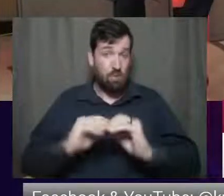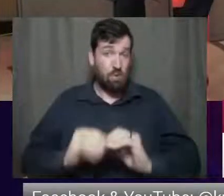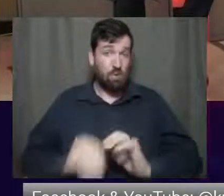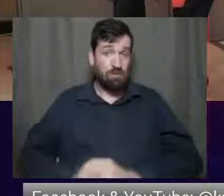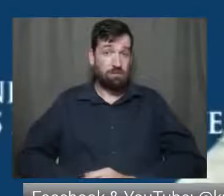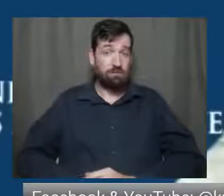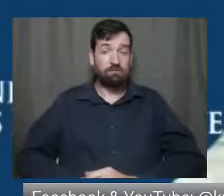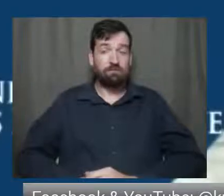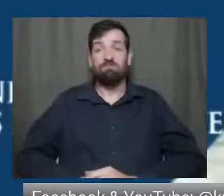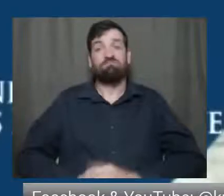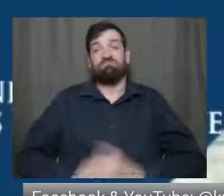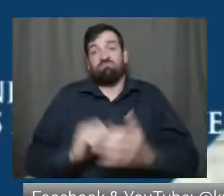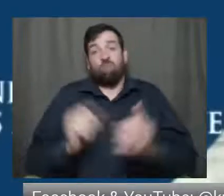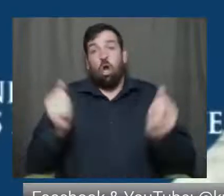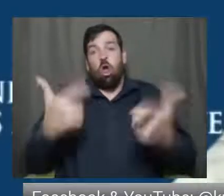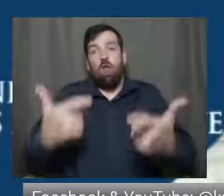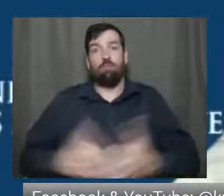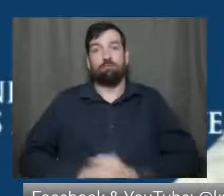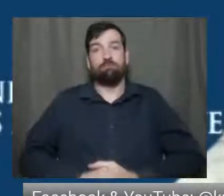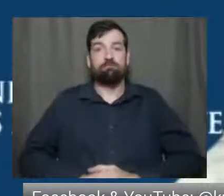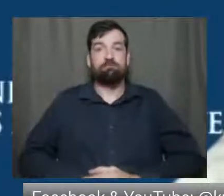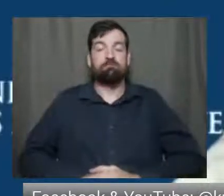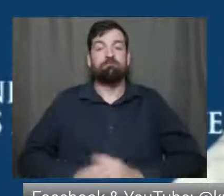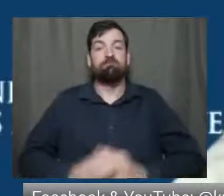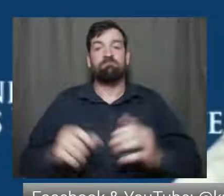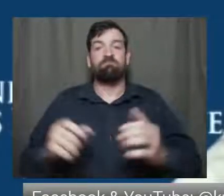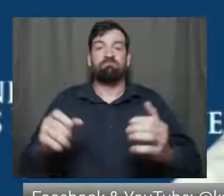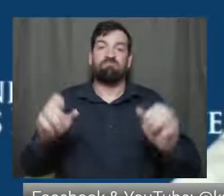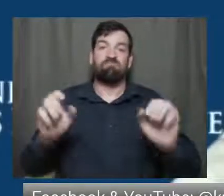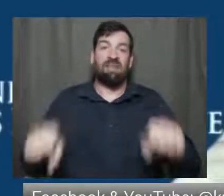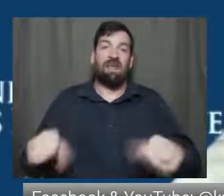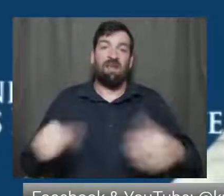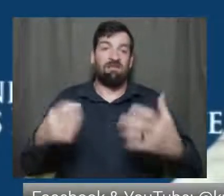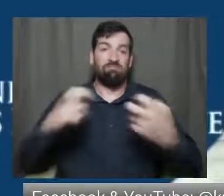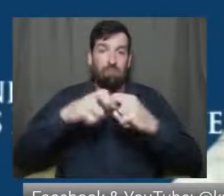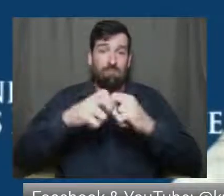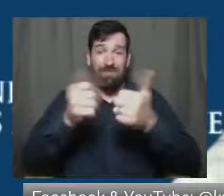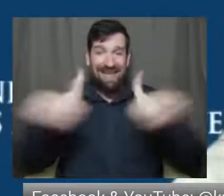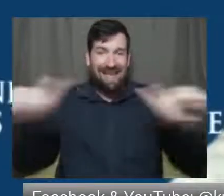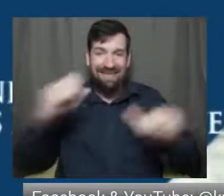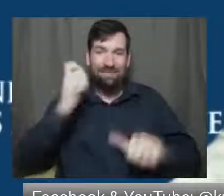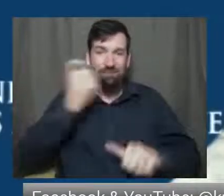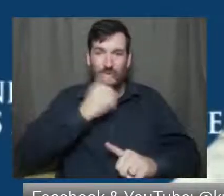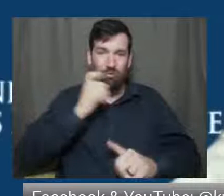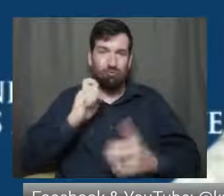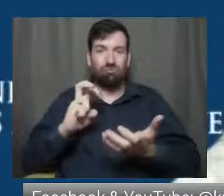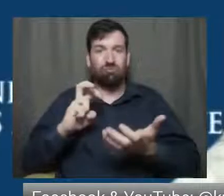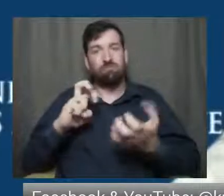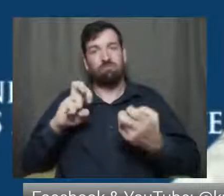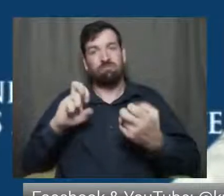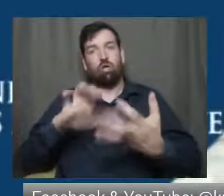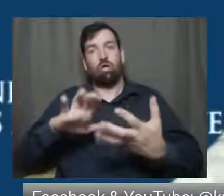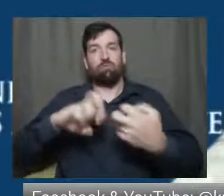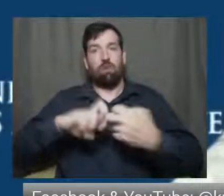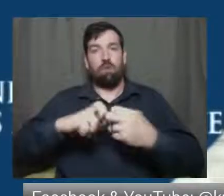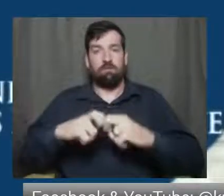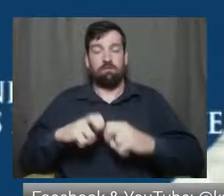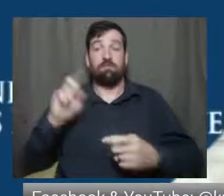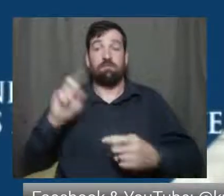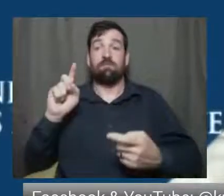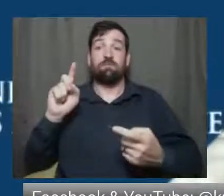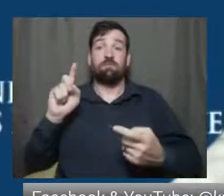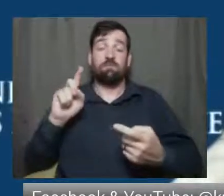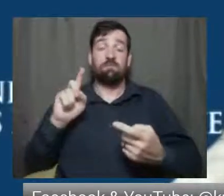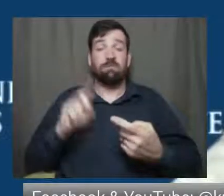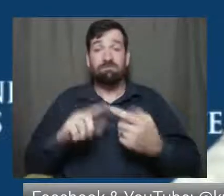It's really all of them. You can have an abscess tooth in any tooth, and that can create troubles. Anterior teeth, posterior